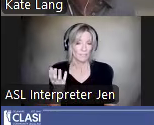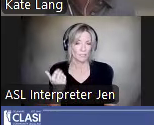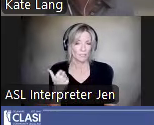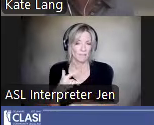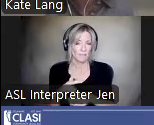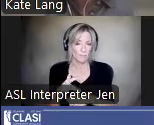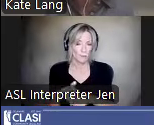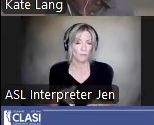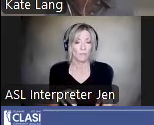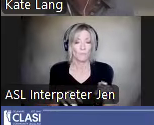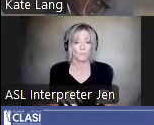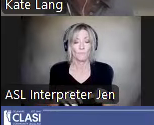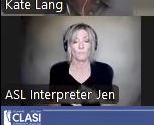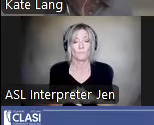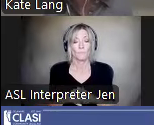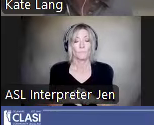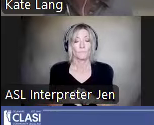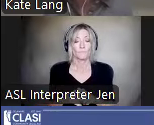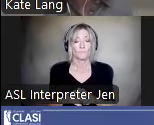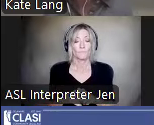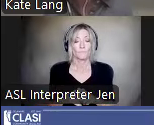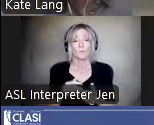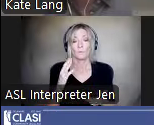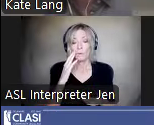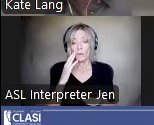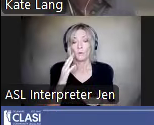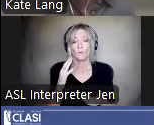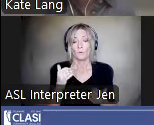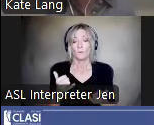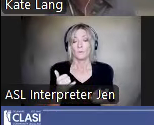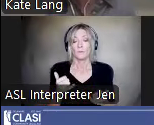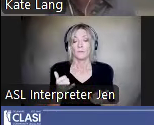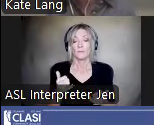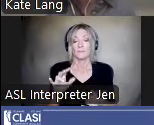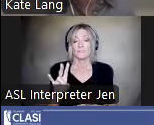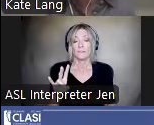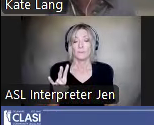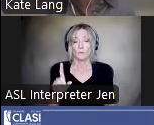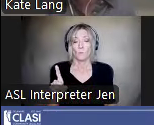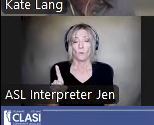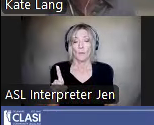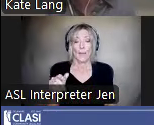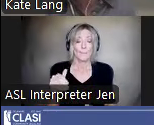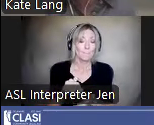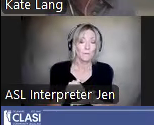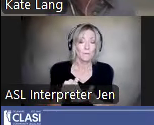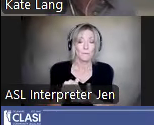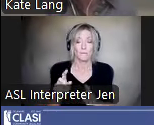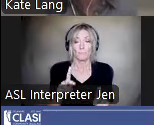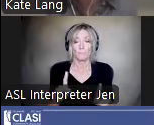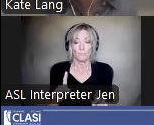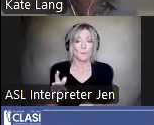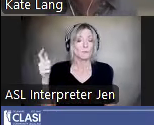the Social Security Administration. We know that there are currently 71 million people receiving